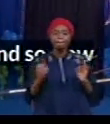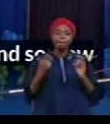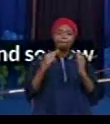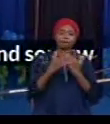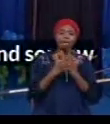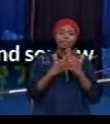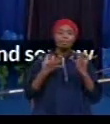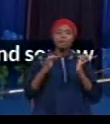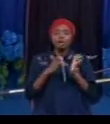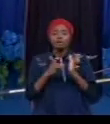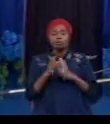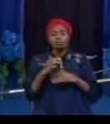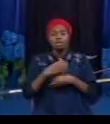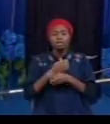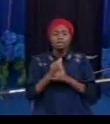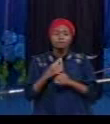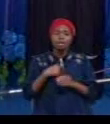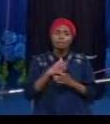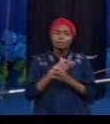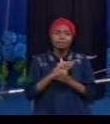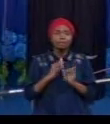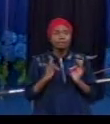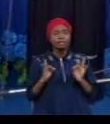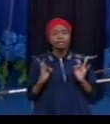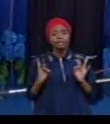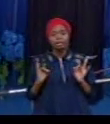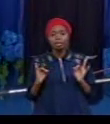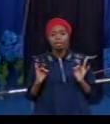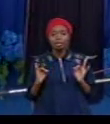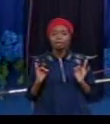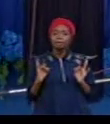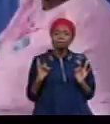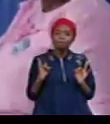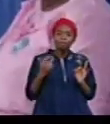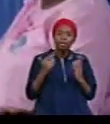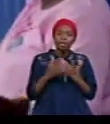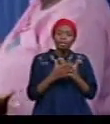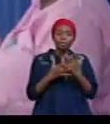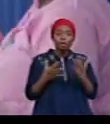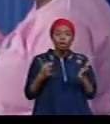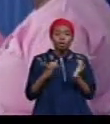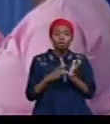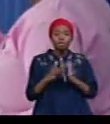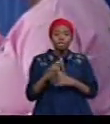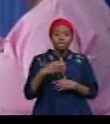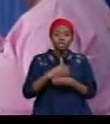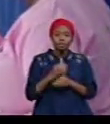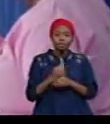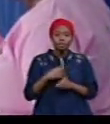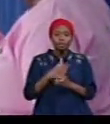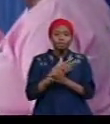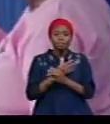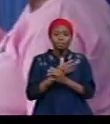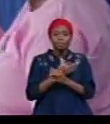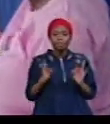Jesus. The blood of Jesus set me free from sin and sorrow. The blood of Jesus set me